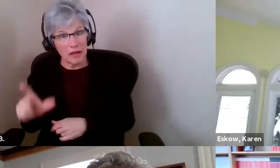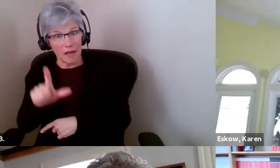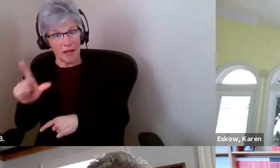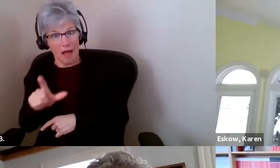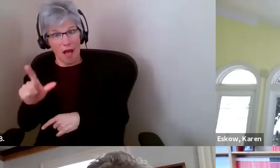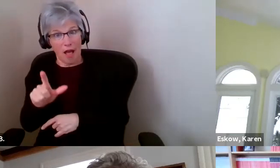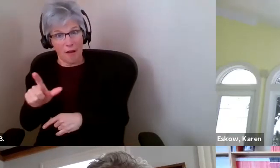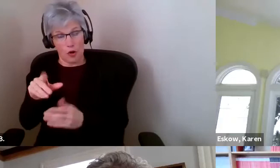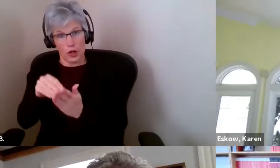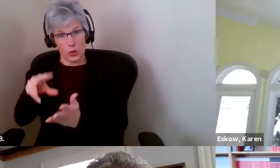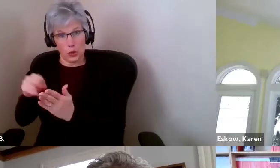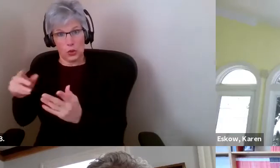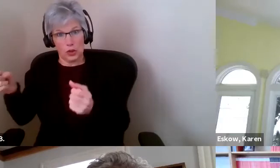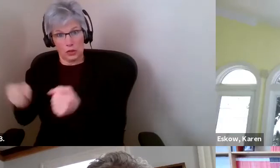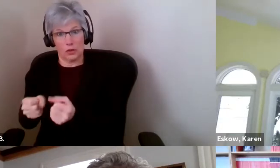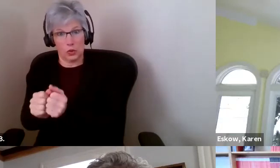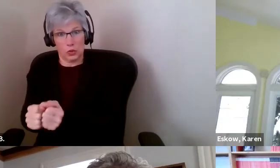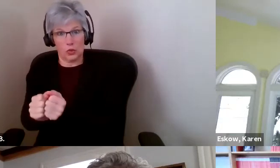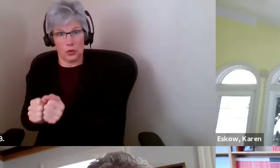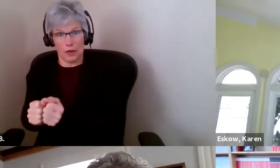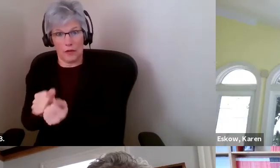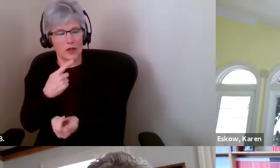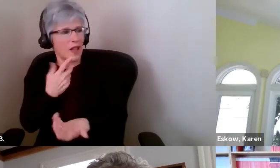no way for us to know. That's not really our job to check them.